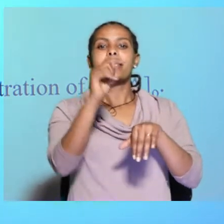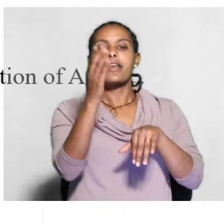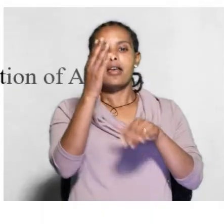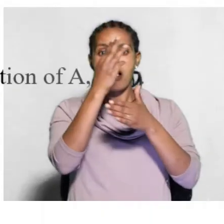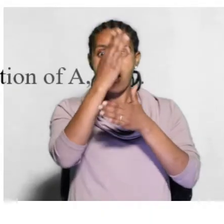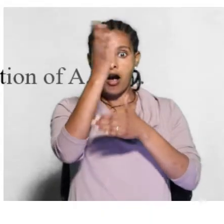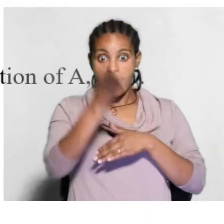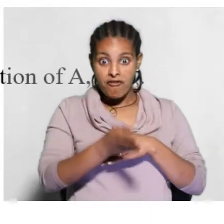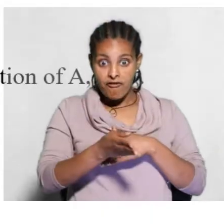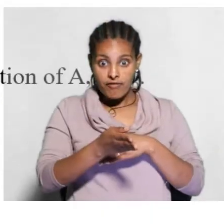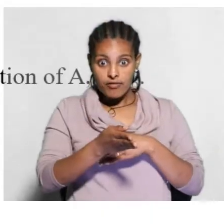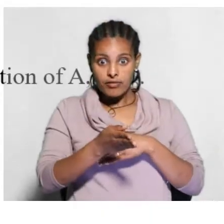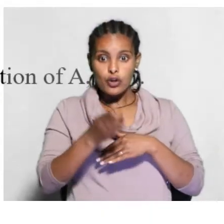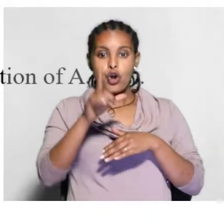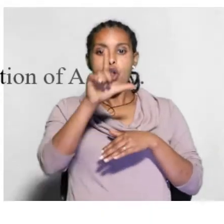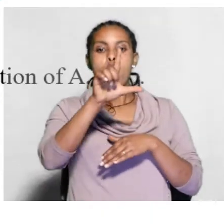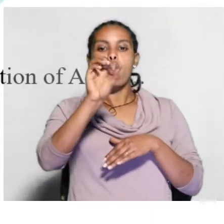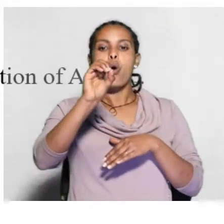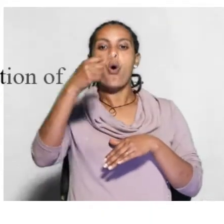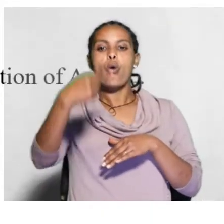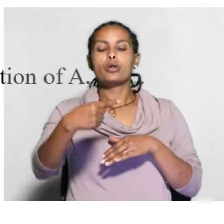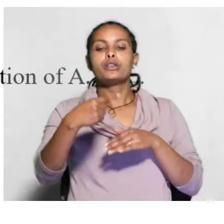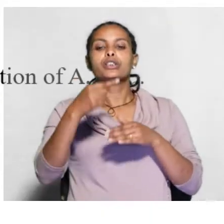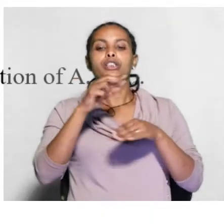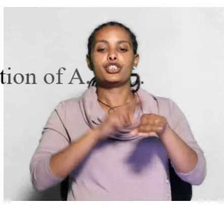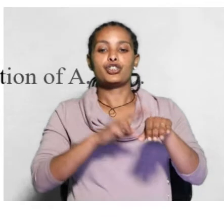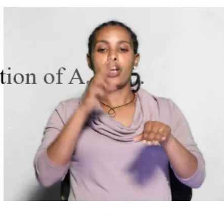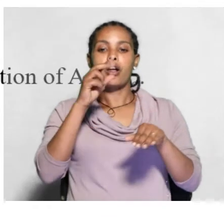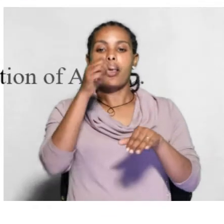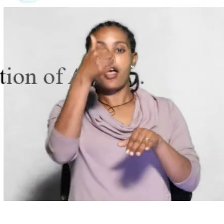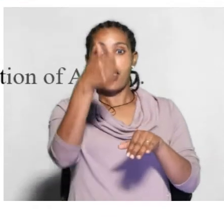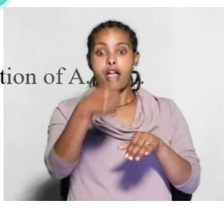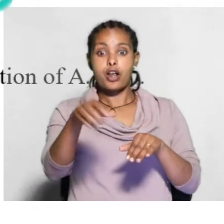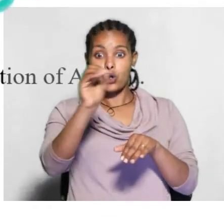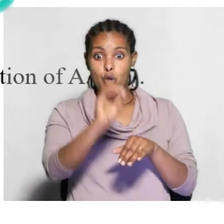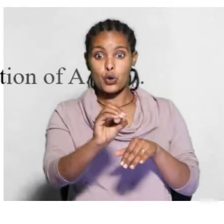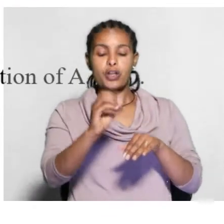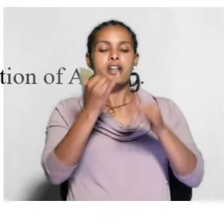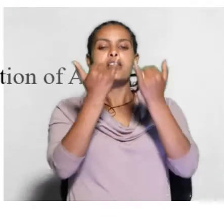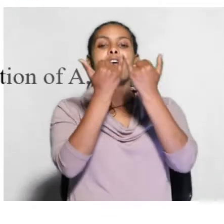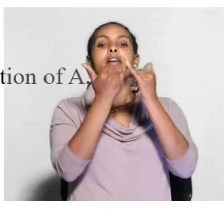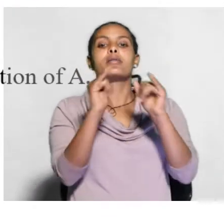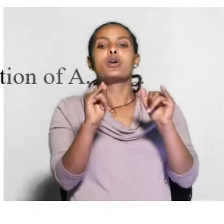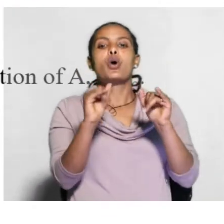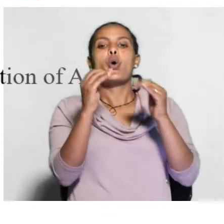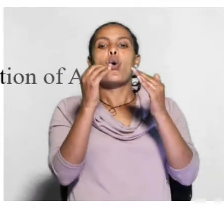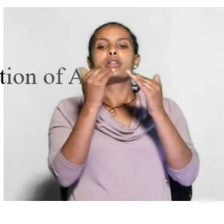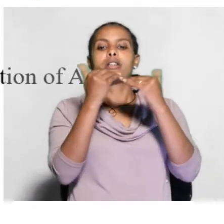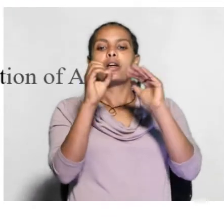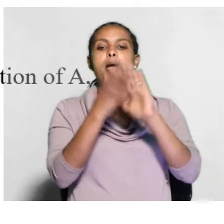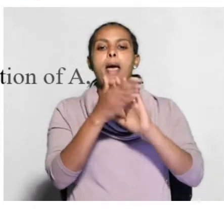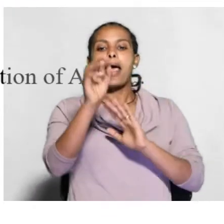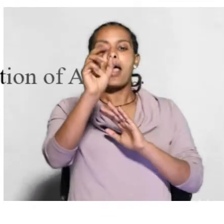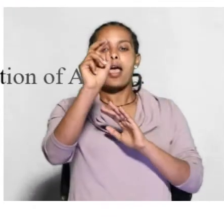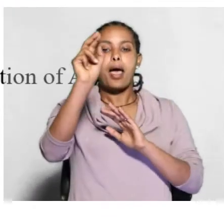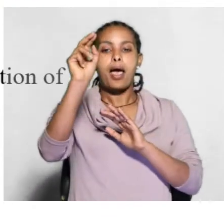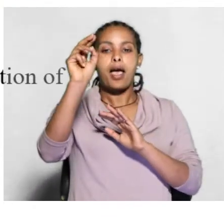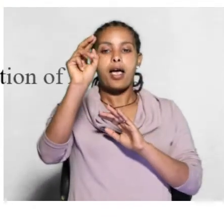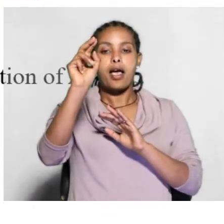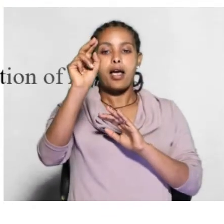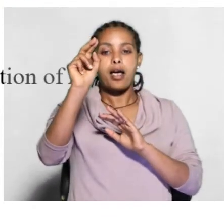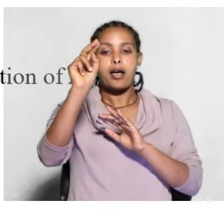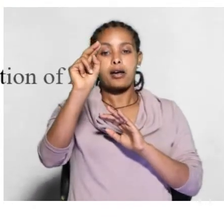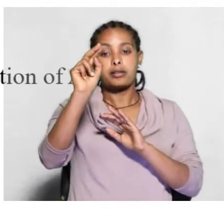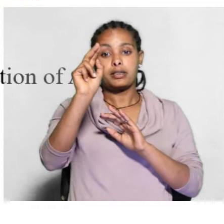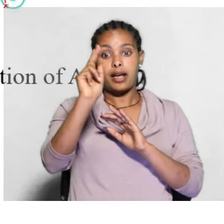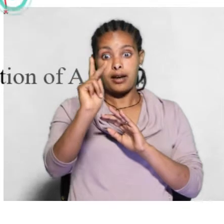half. Therefore, log initial concentration A naught divided by concentration of M is half its